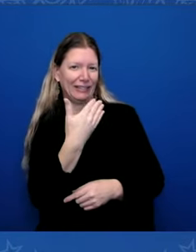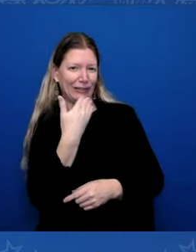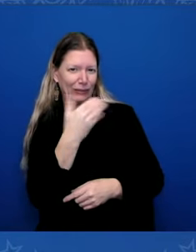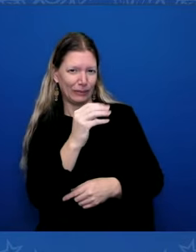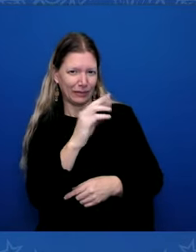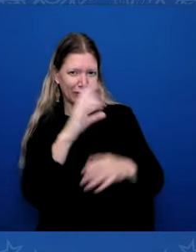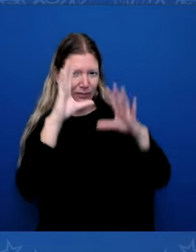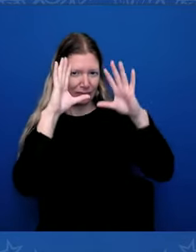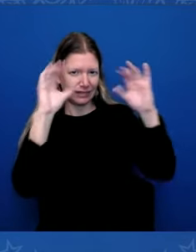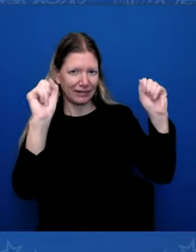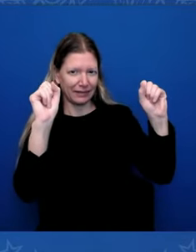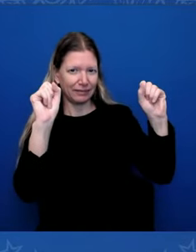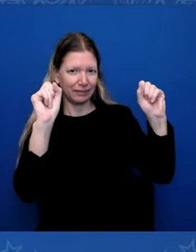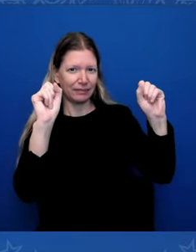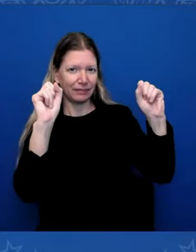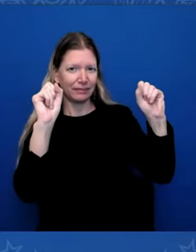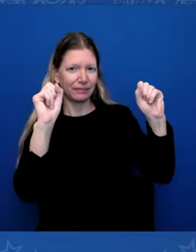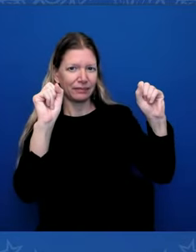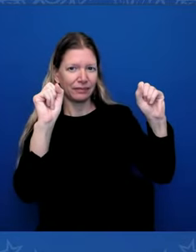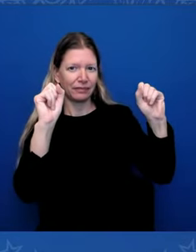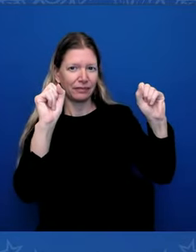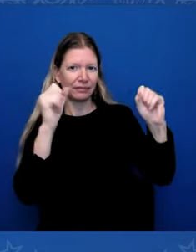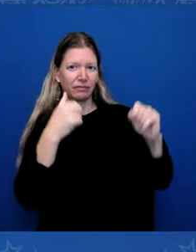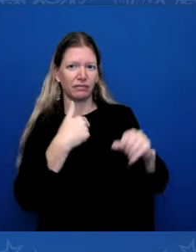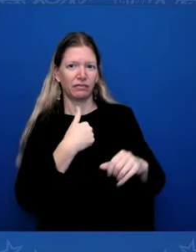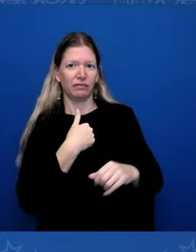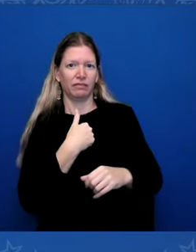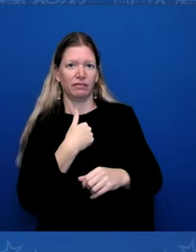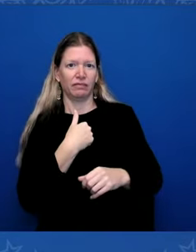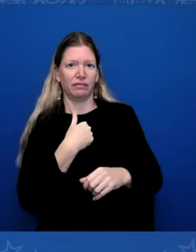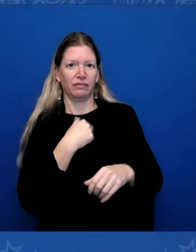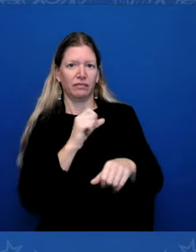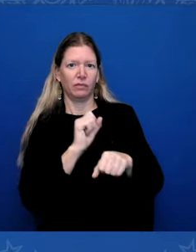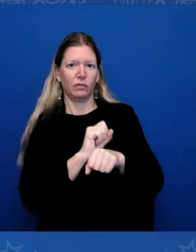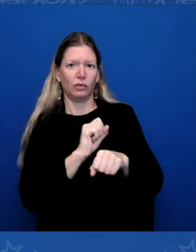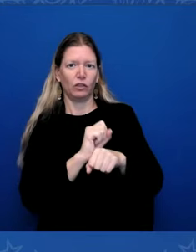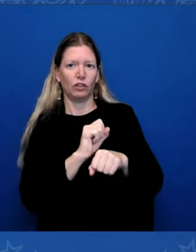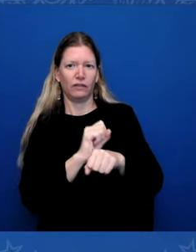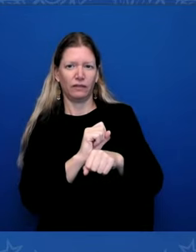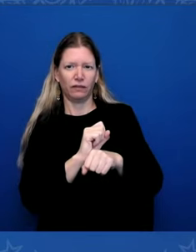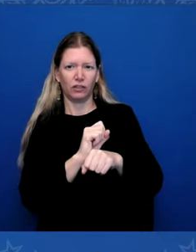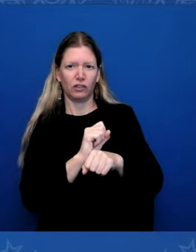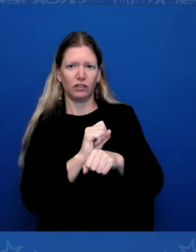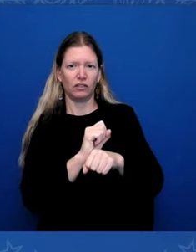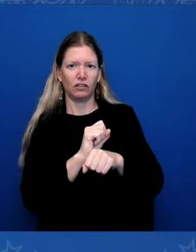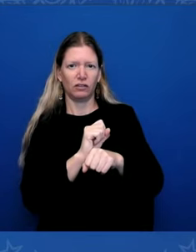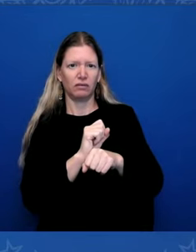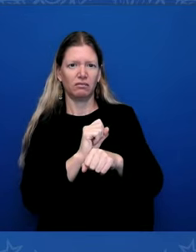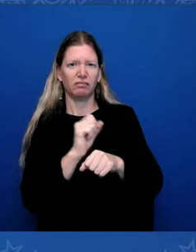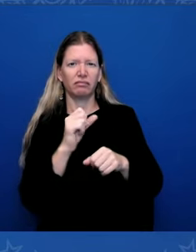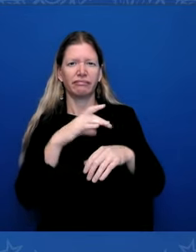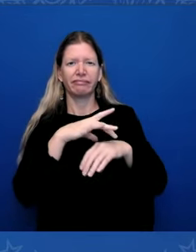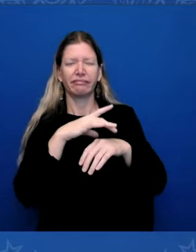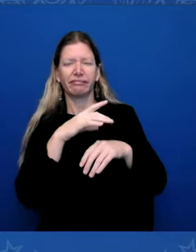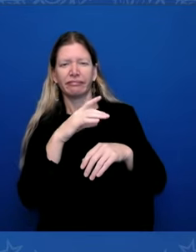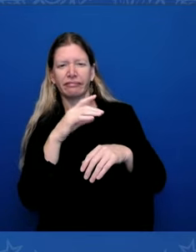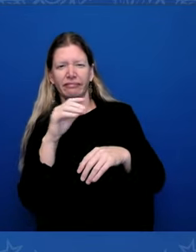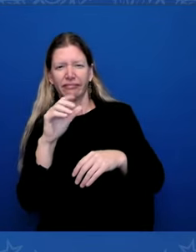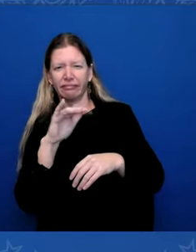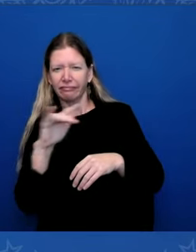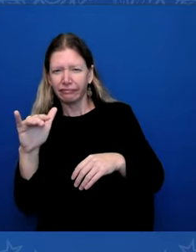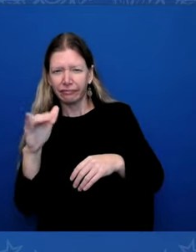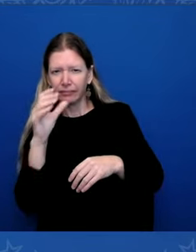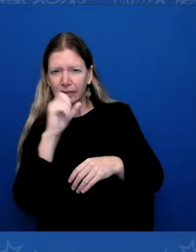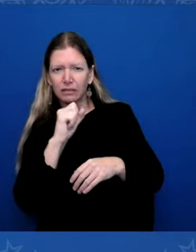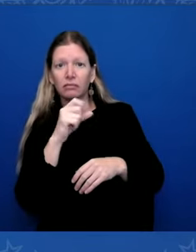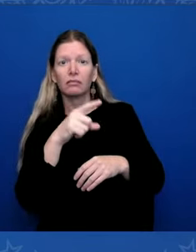AFP. I had a question on the climate crisis. You just mentioned the G20. Just this week, the United States warned that if